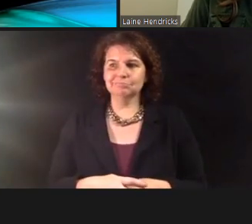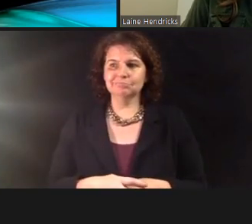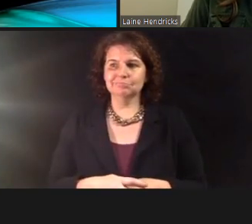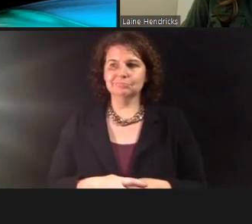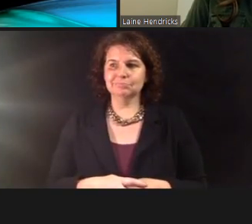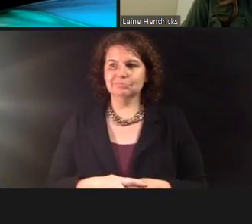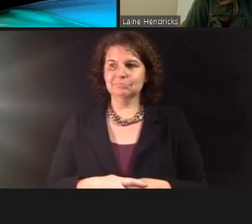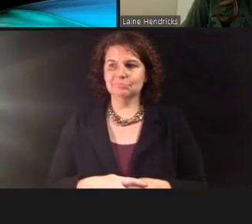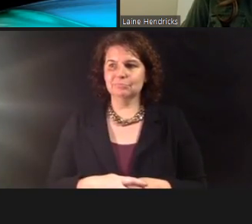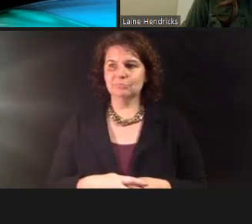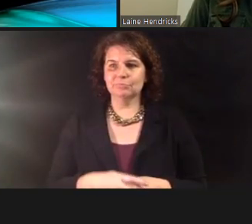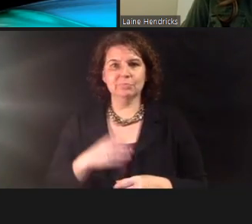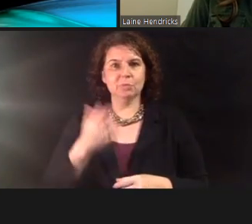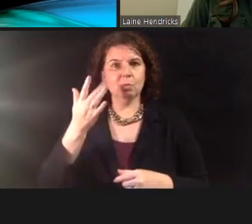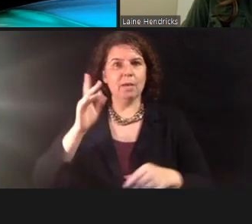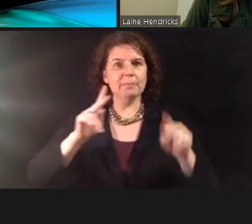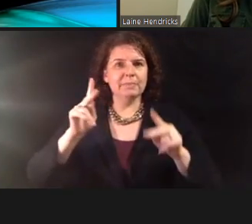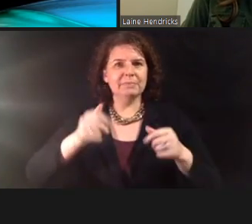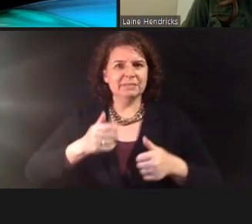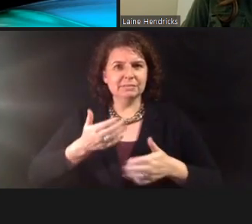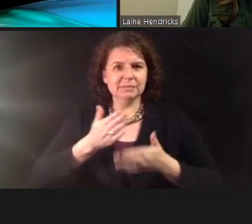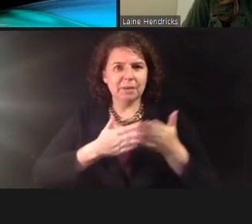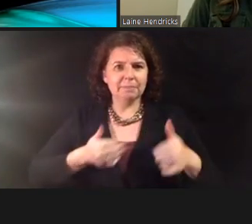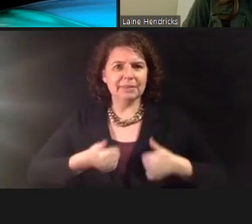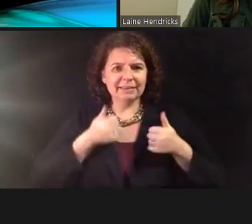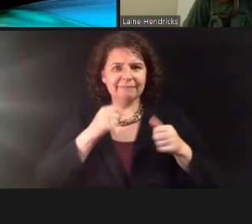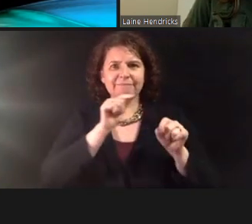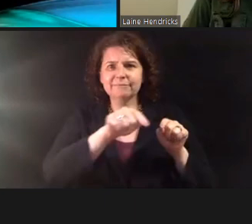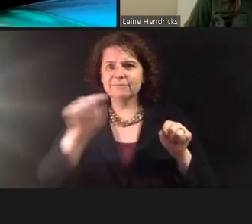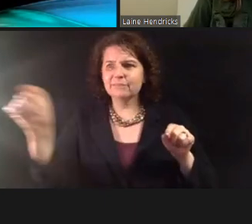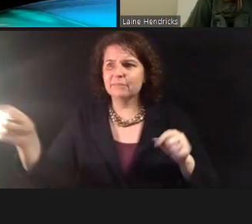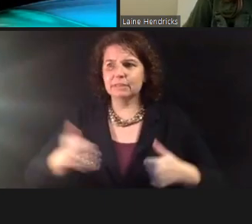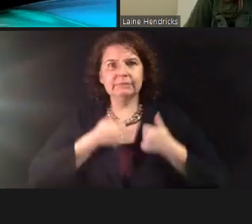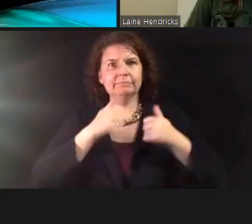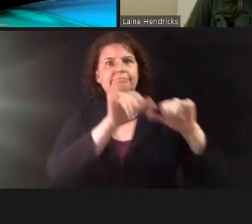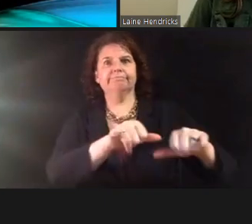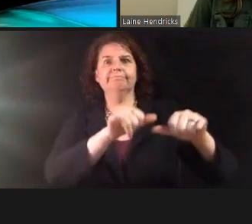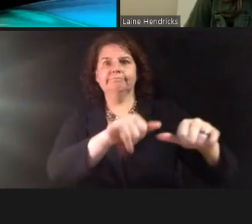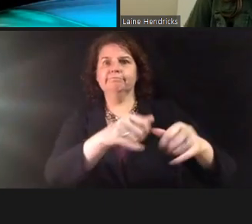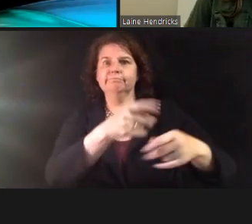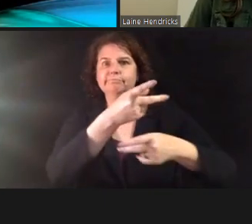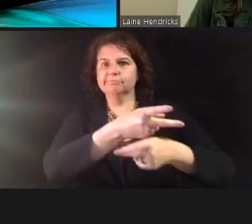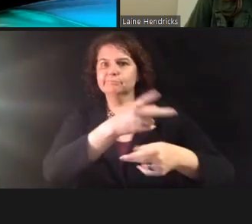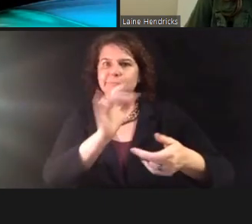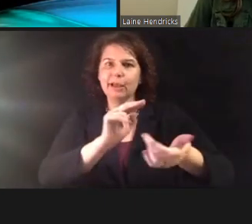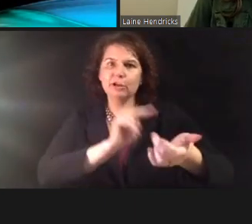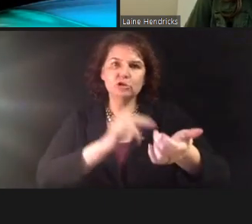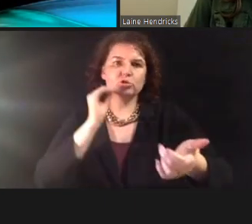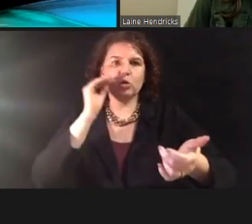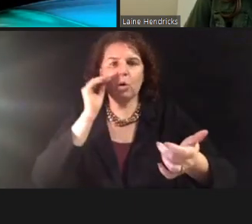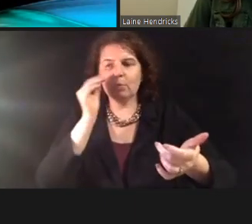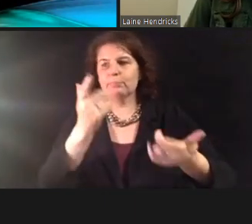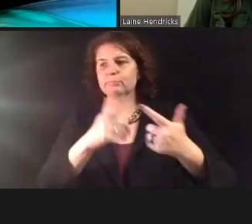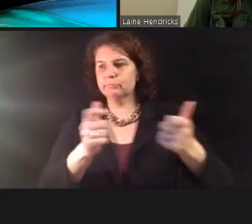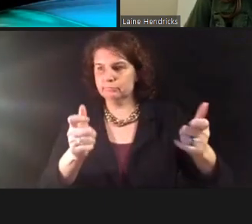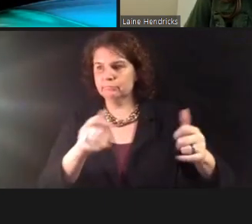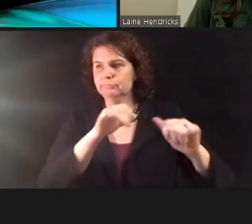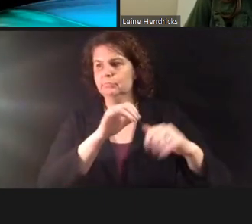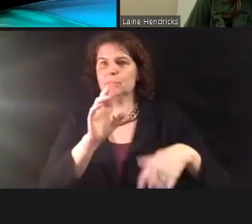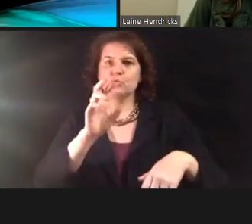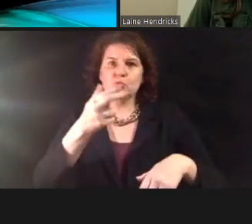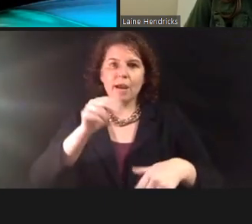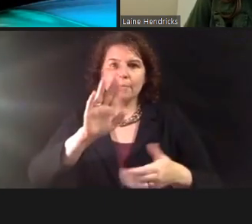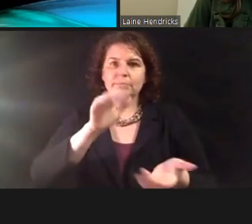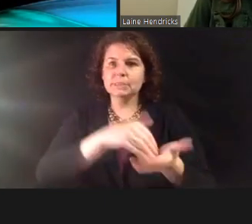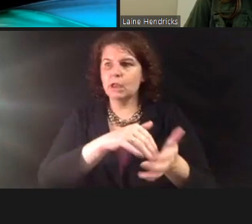facilities. And it's almost always staff who bring it in from the community, often